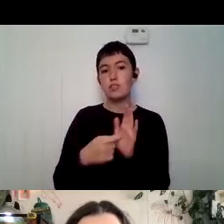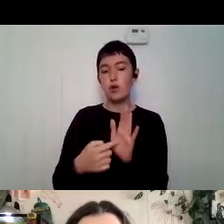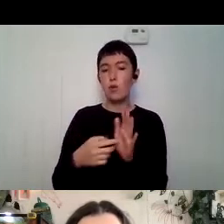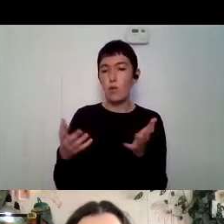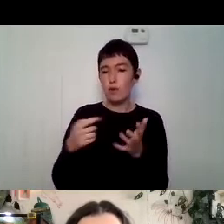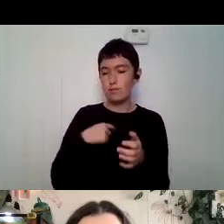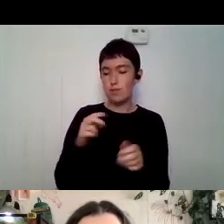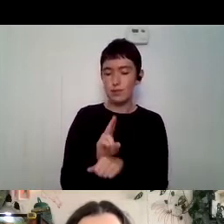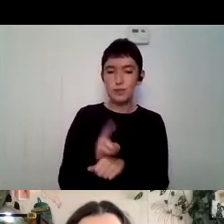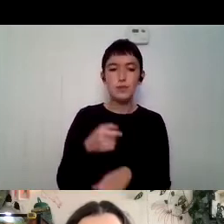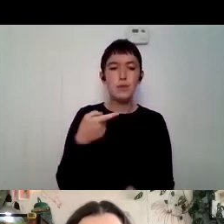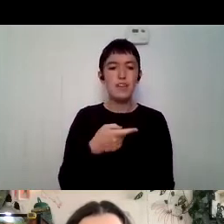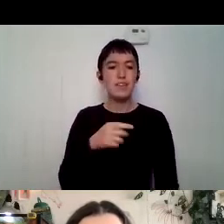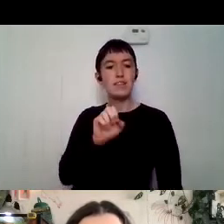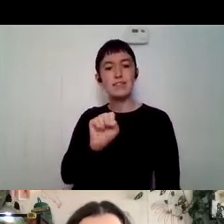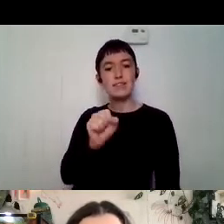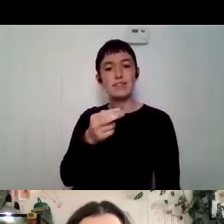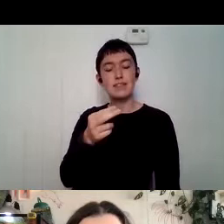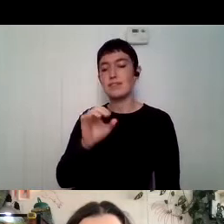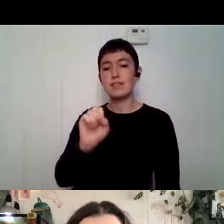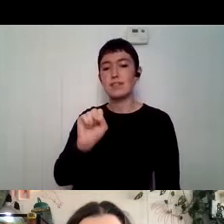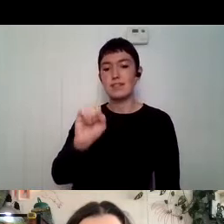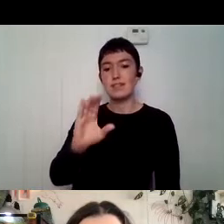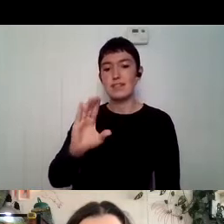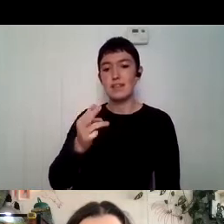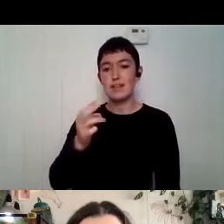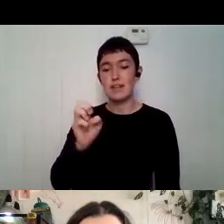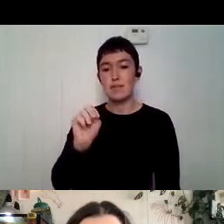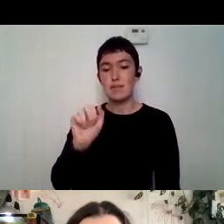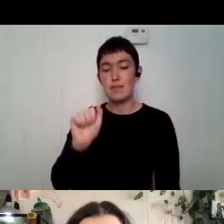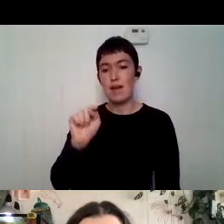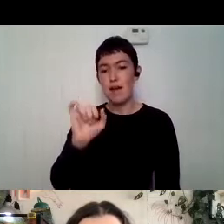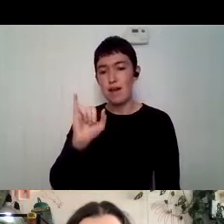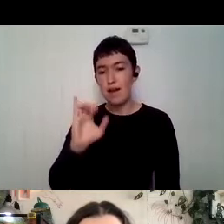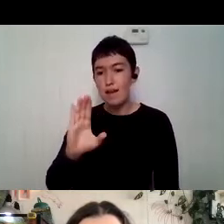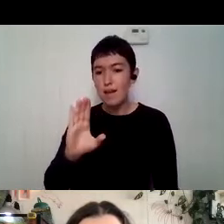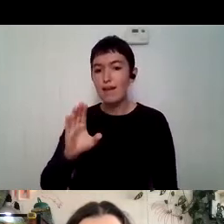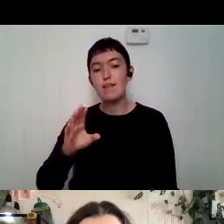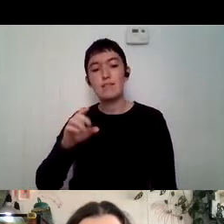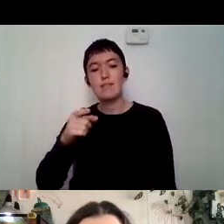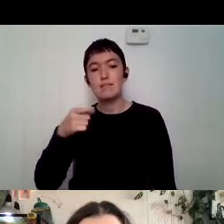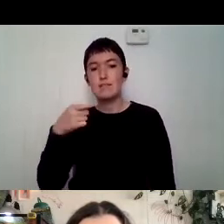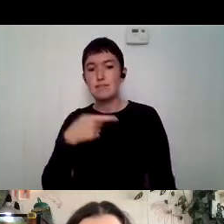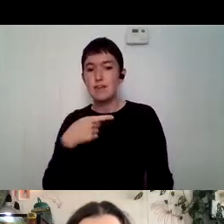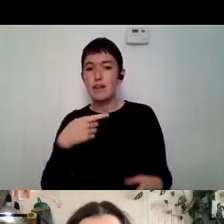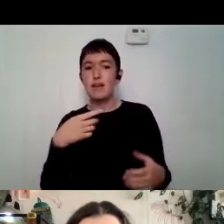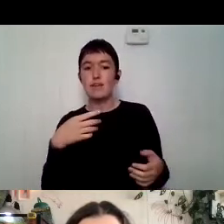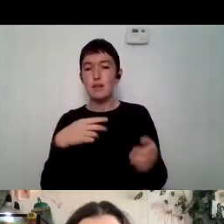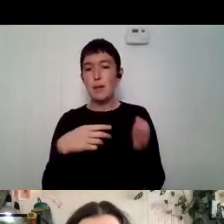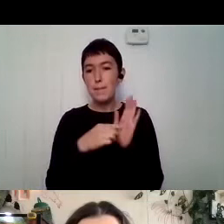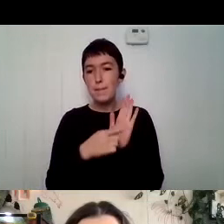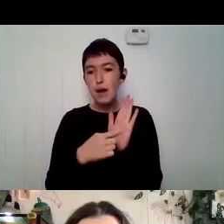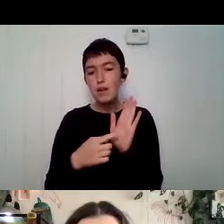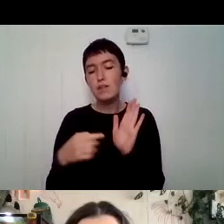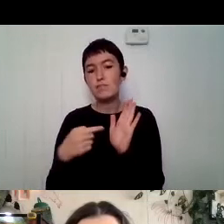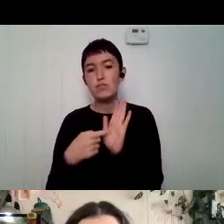schematic of an artificial neural network, which is a biologically inspired computational model, and it's typically illustrated something that looks a little bit like